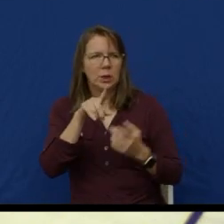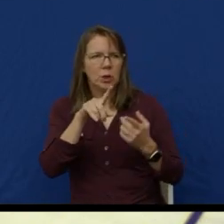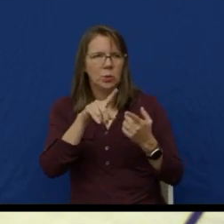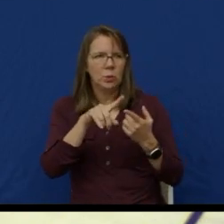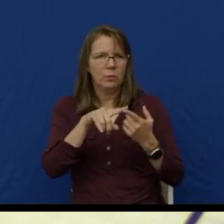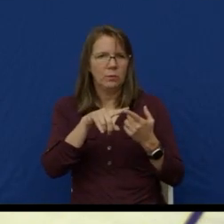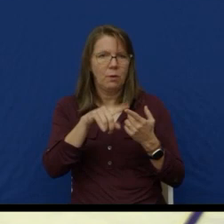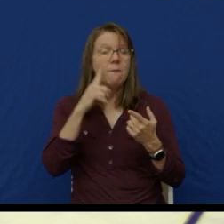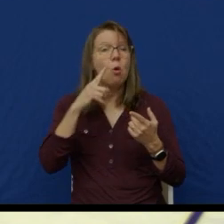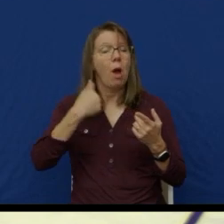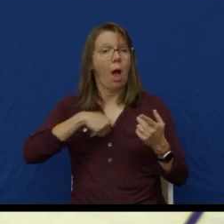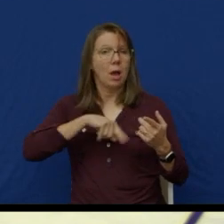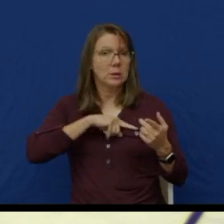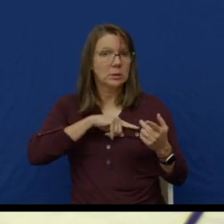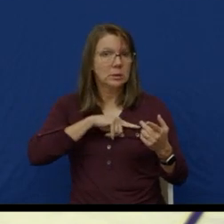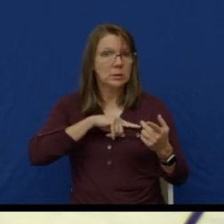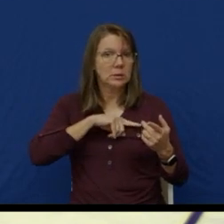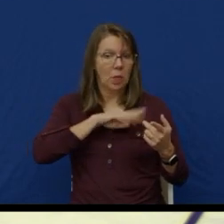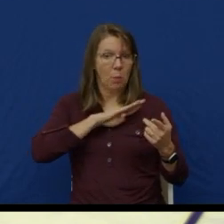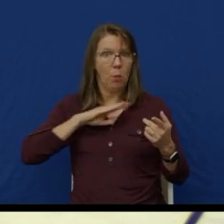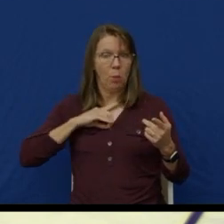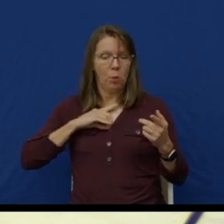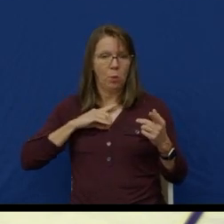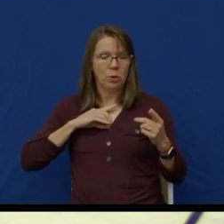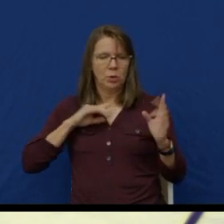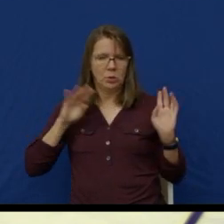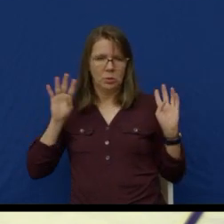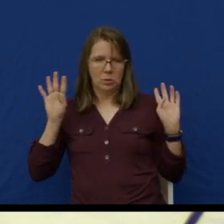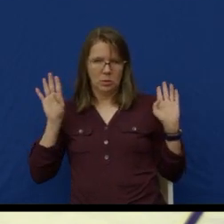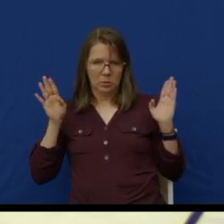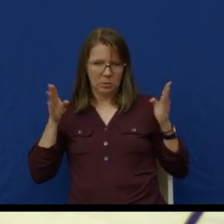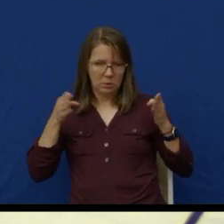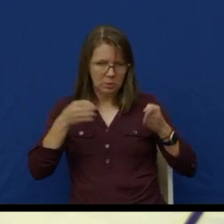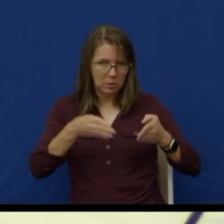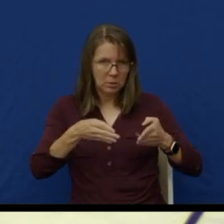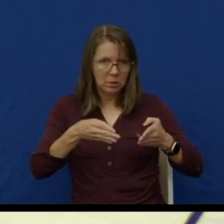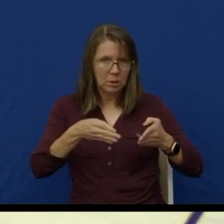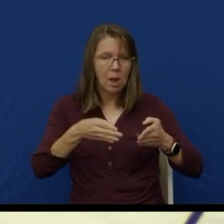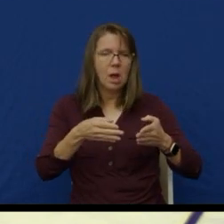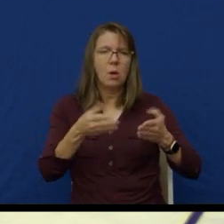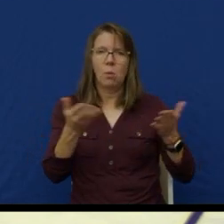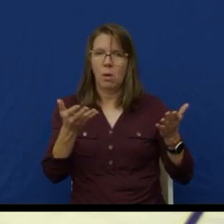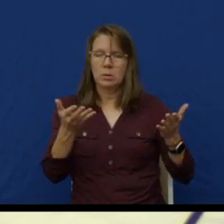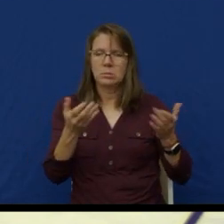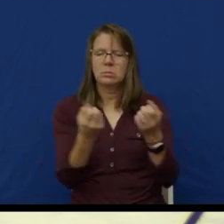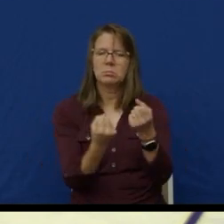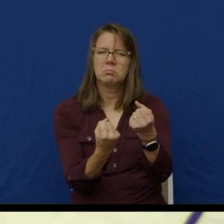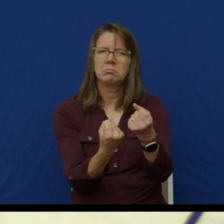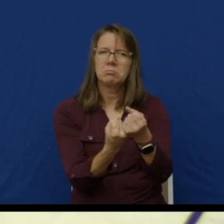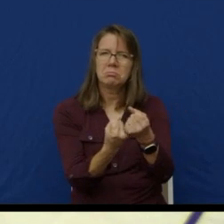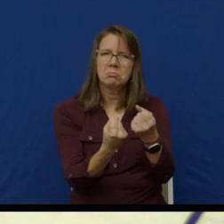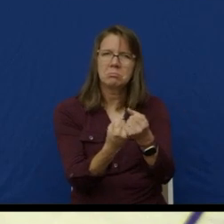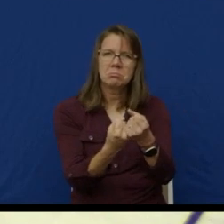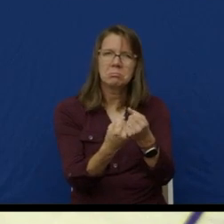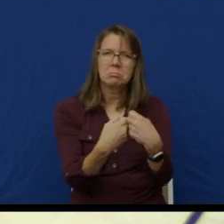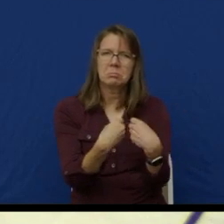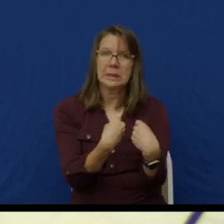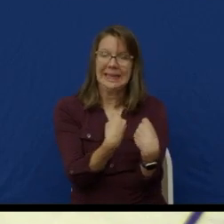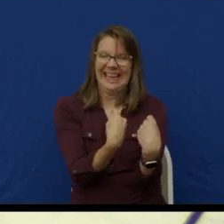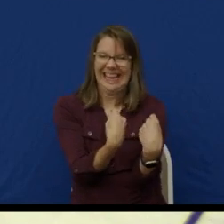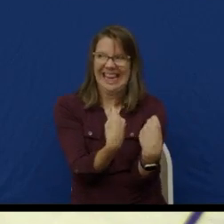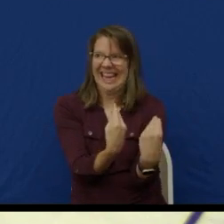ourselves, if you will, in terms of advocating for getting to